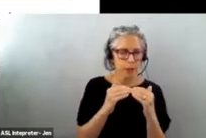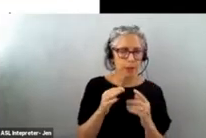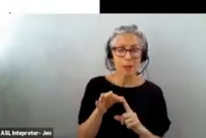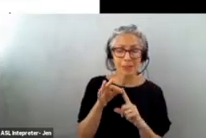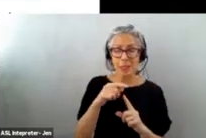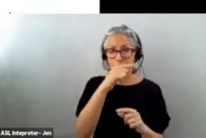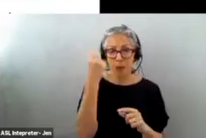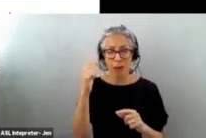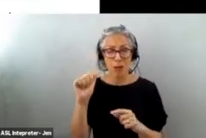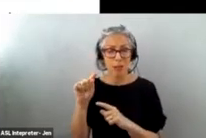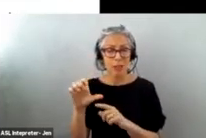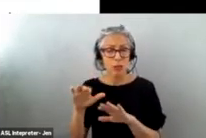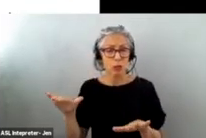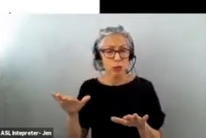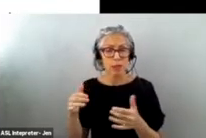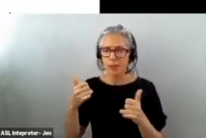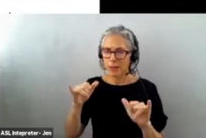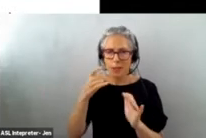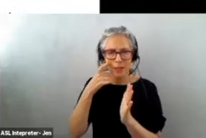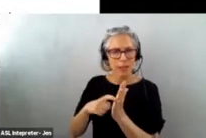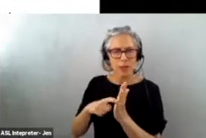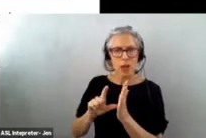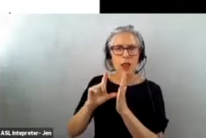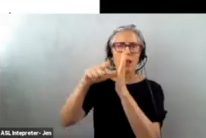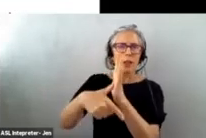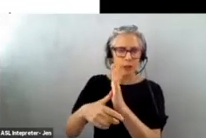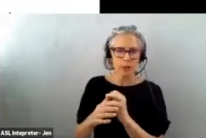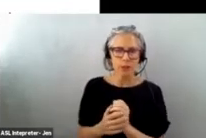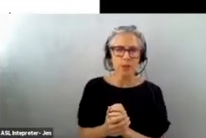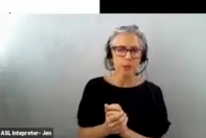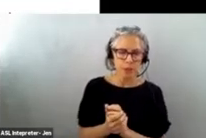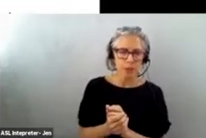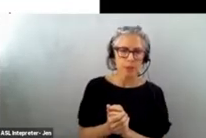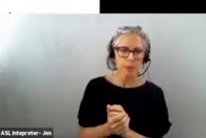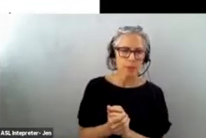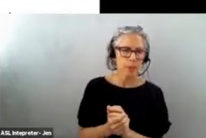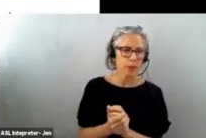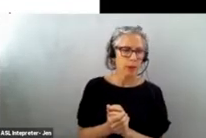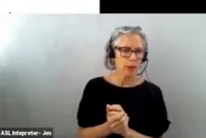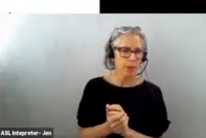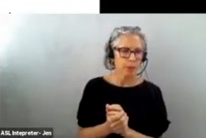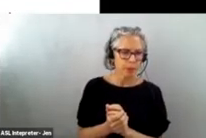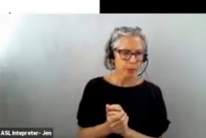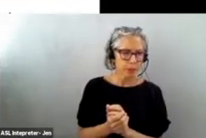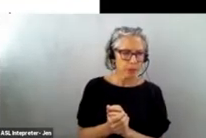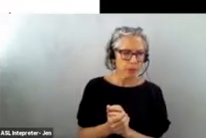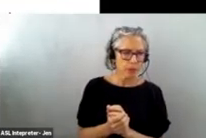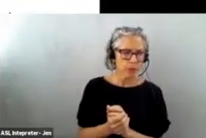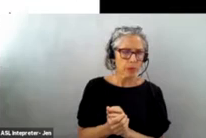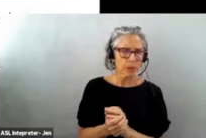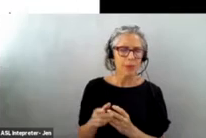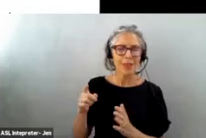Black autistic children are still identified later, as confirmed by Constantino and colleagues in